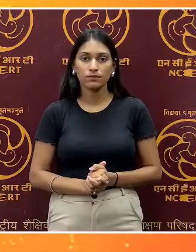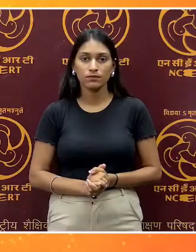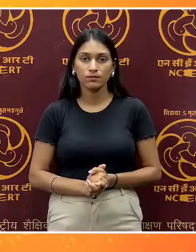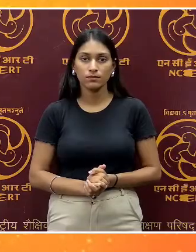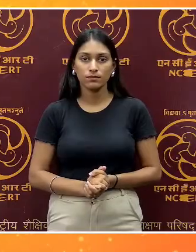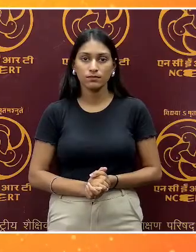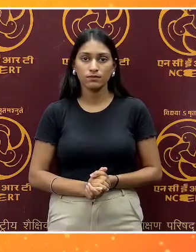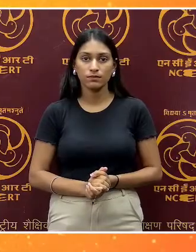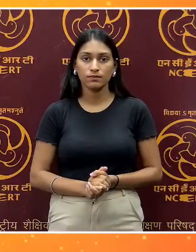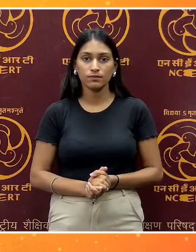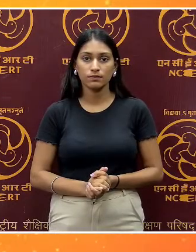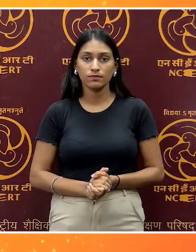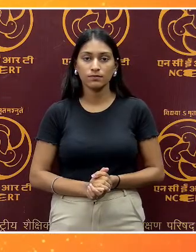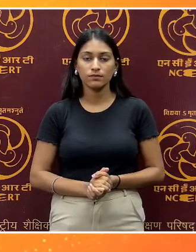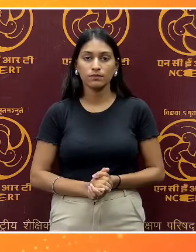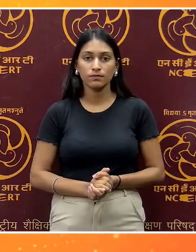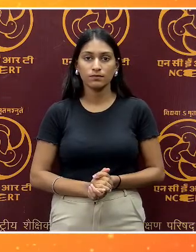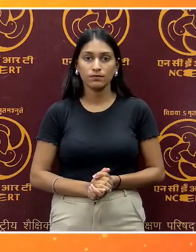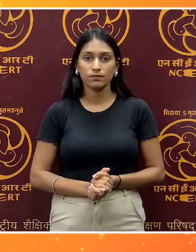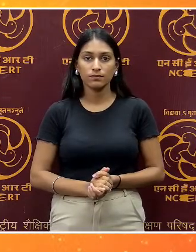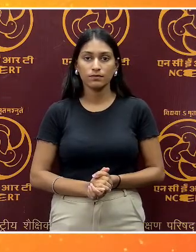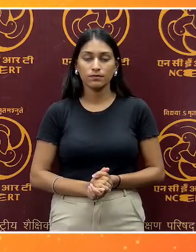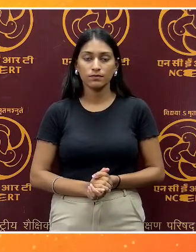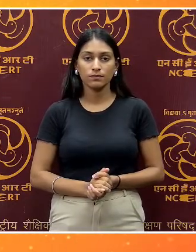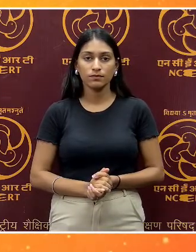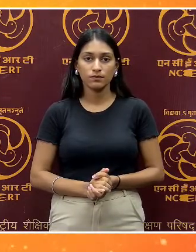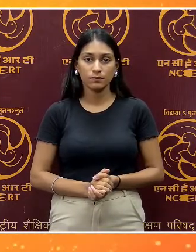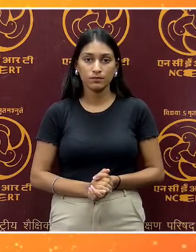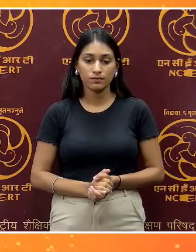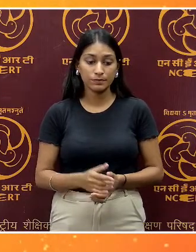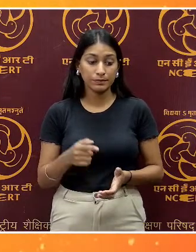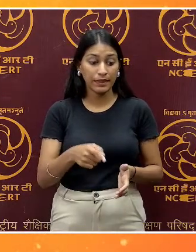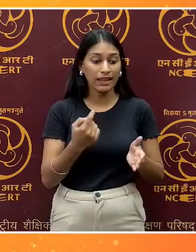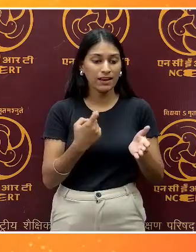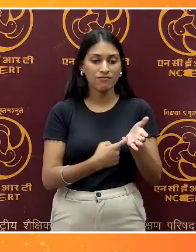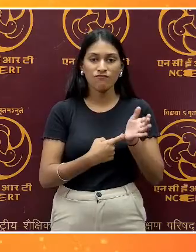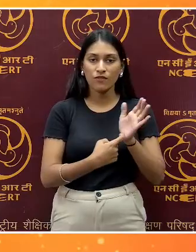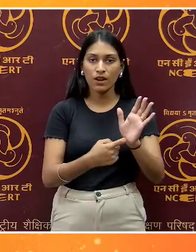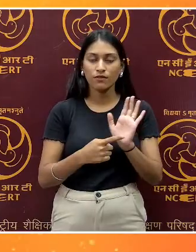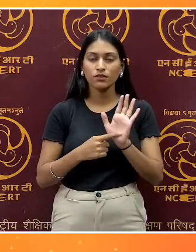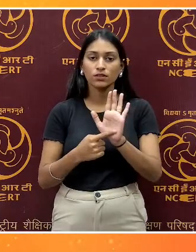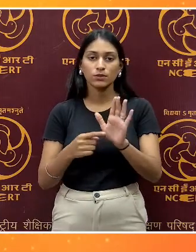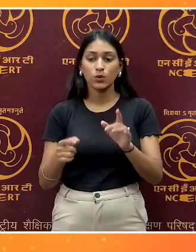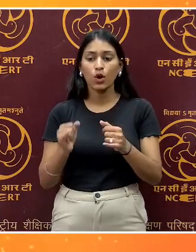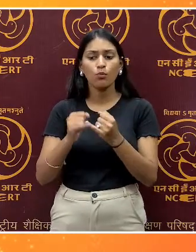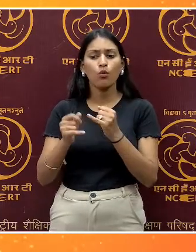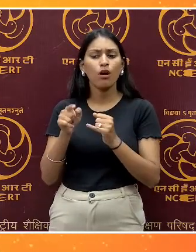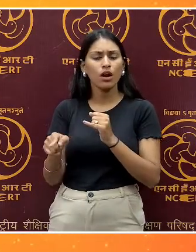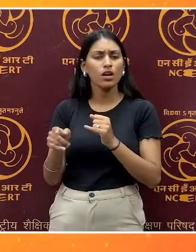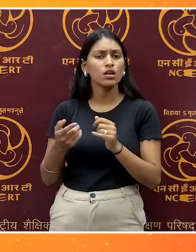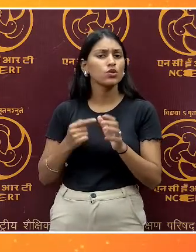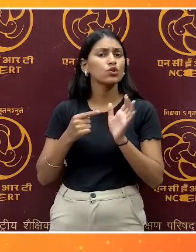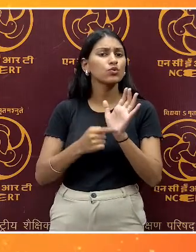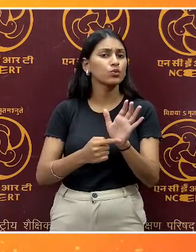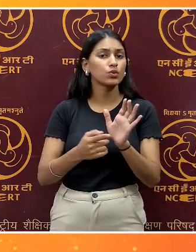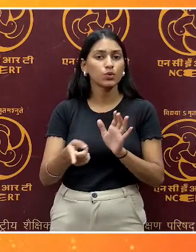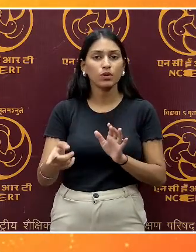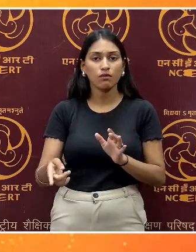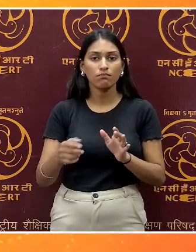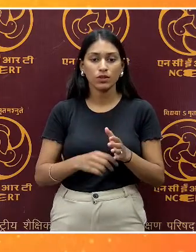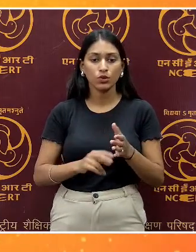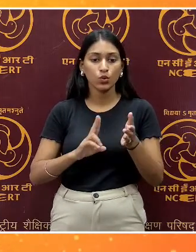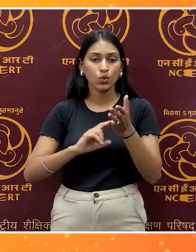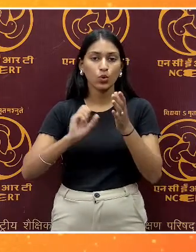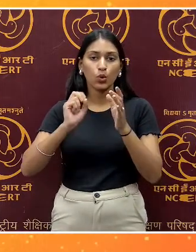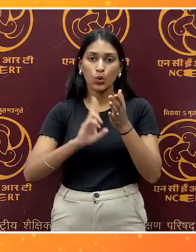The reference point is always a fixed point. Free vector is a vector which is free or non-localized.